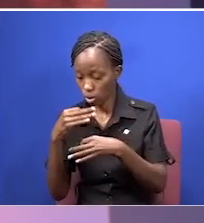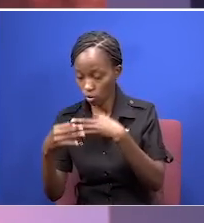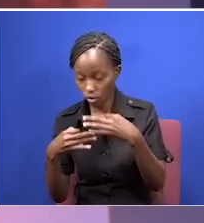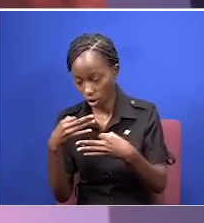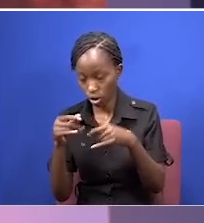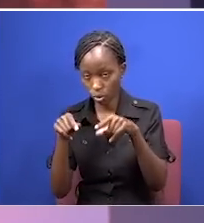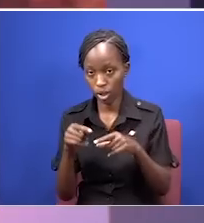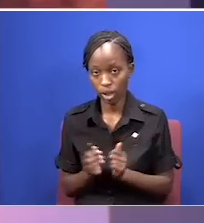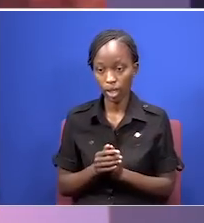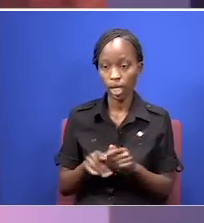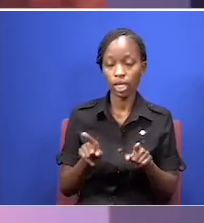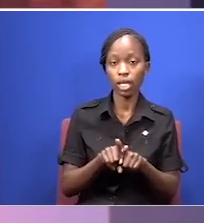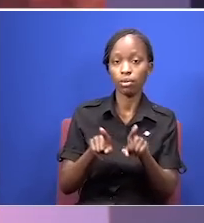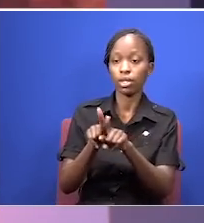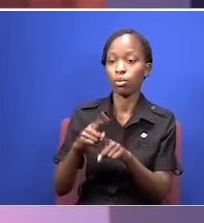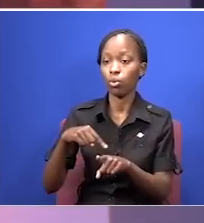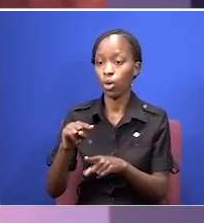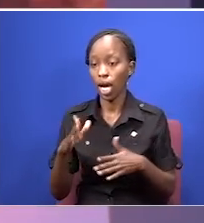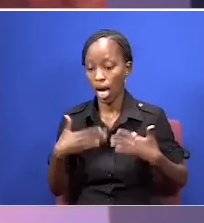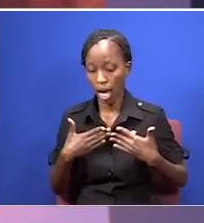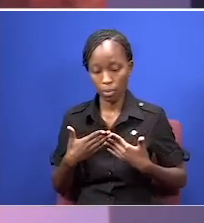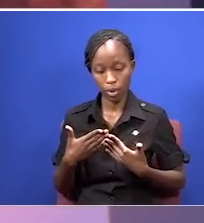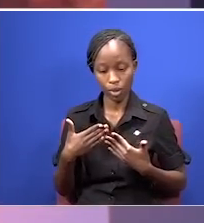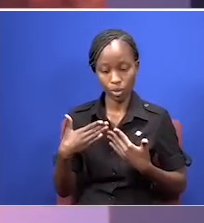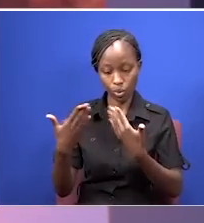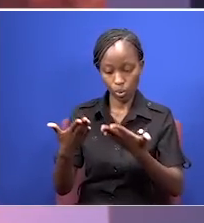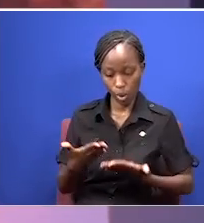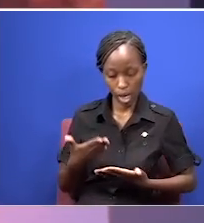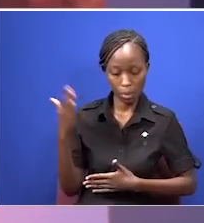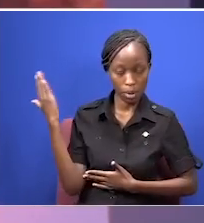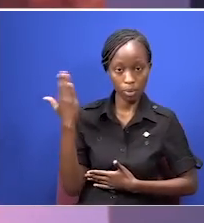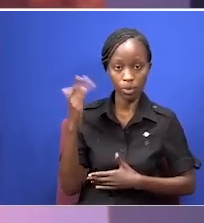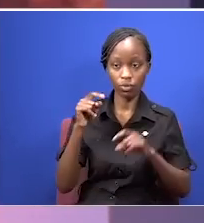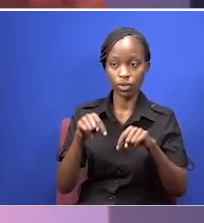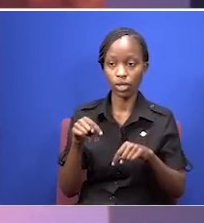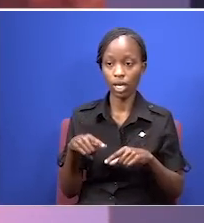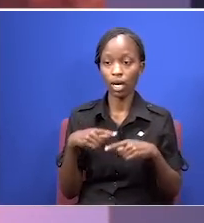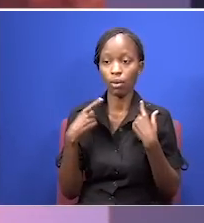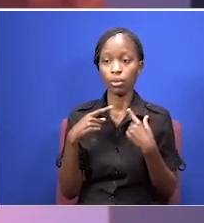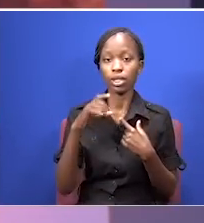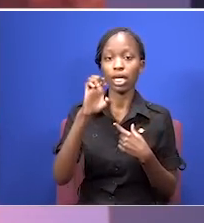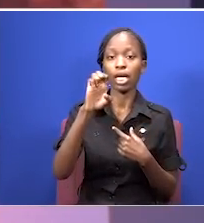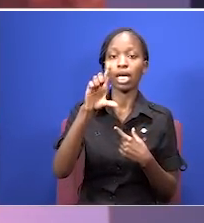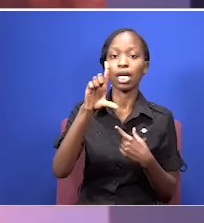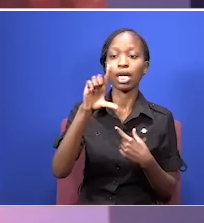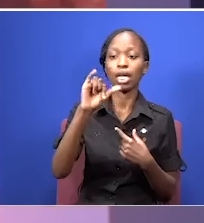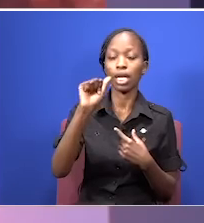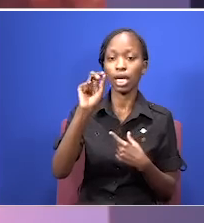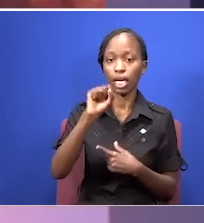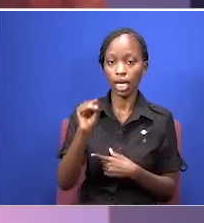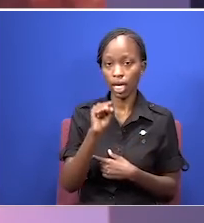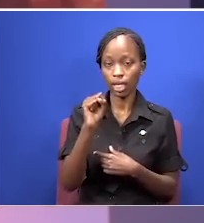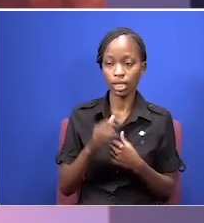midst we are delighted to welcome our speaker for today reverend elias maura